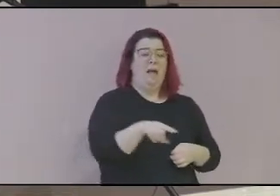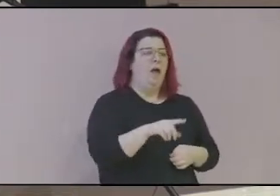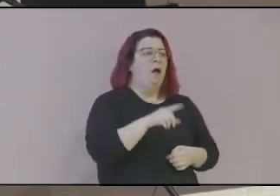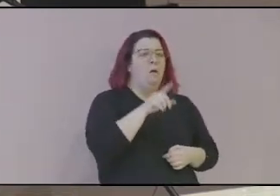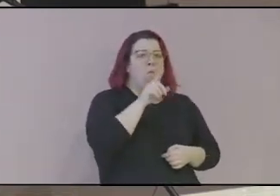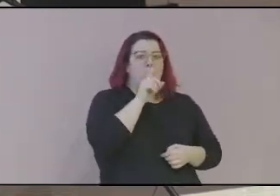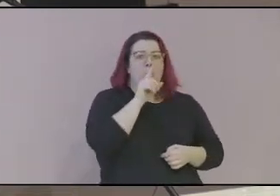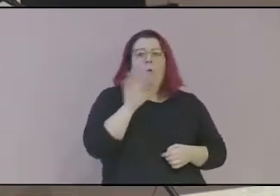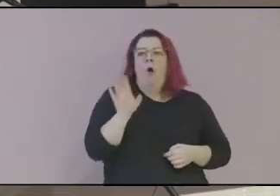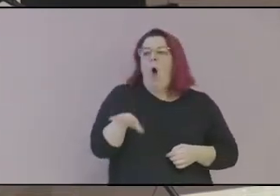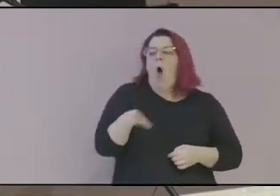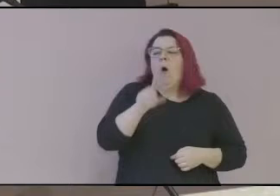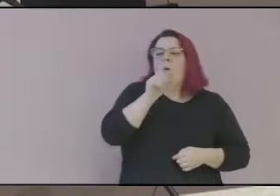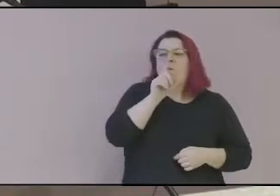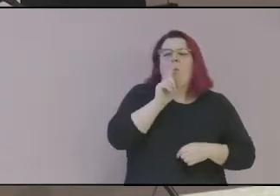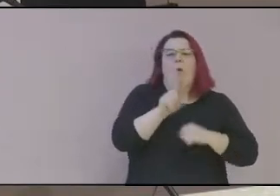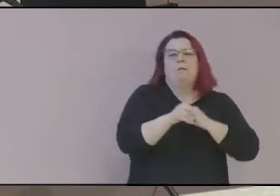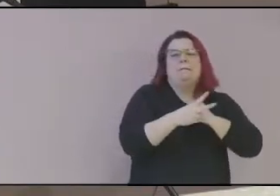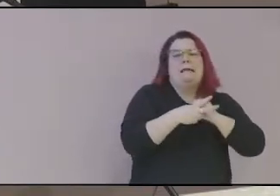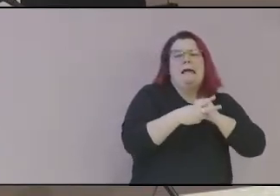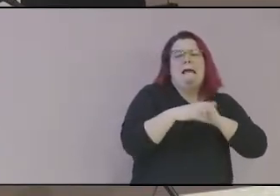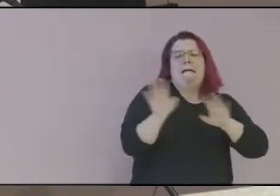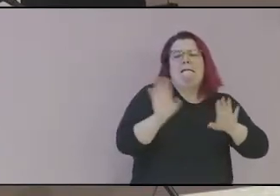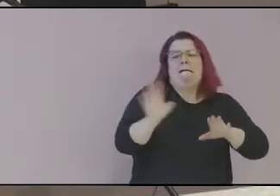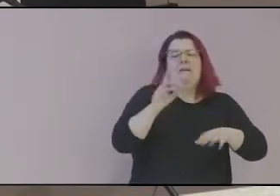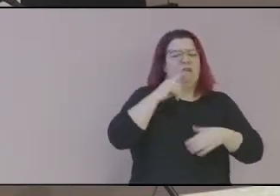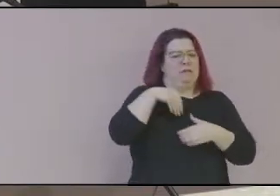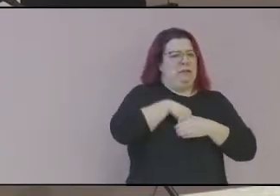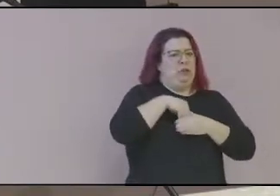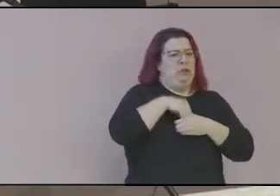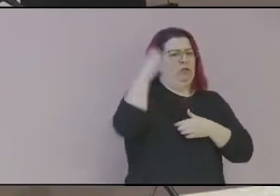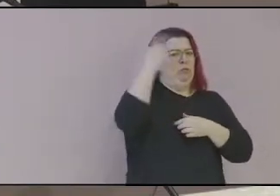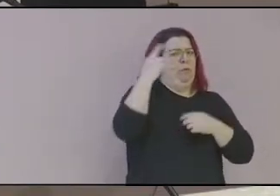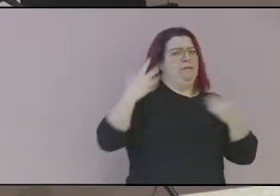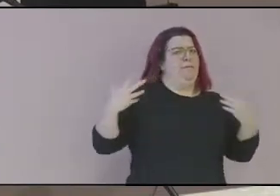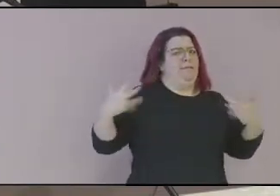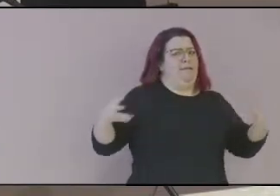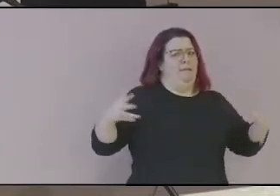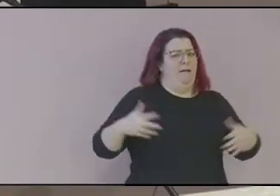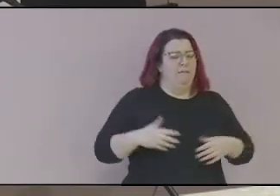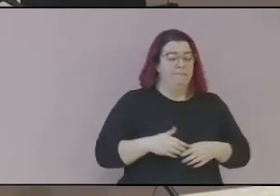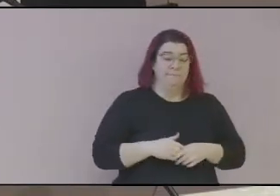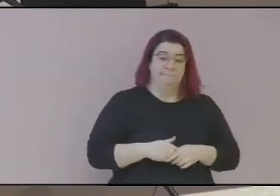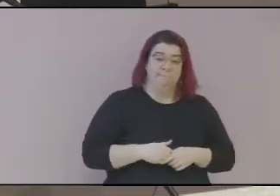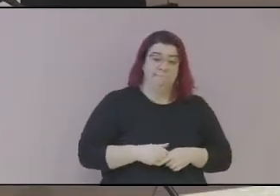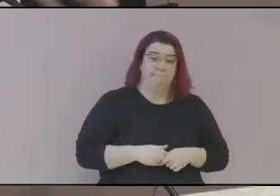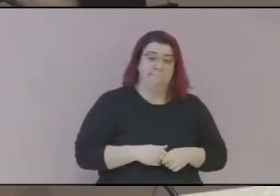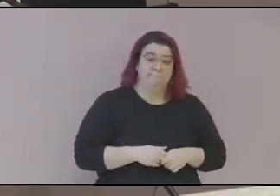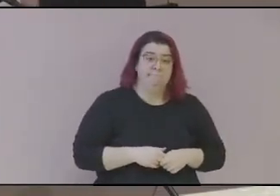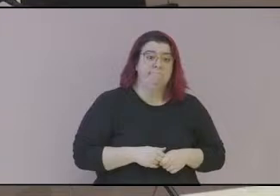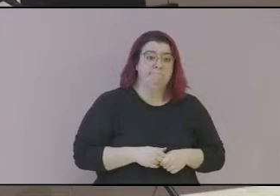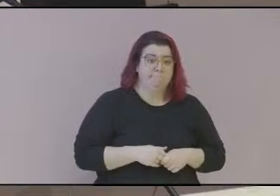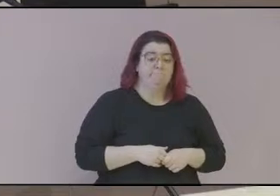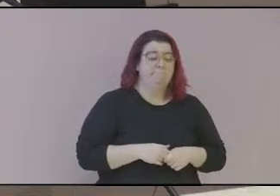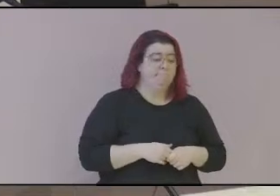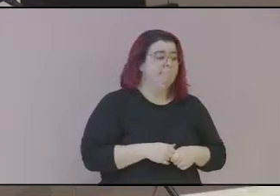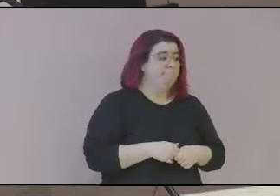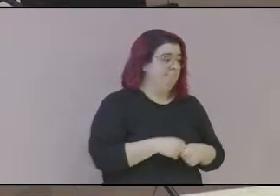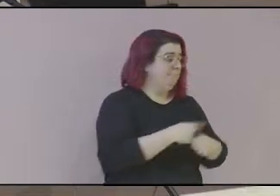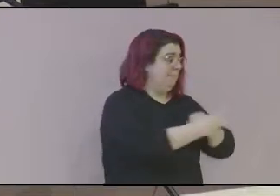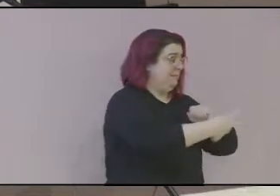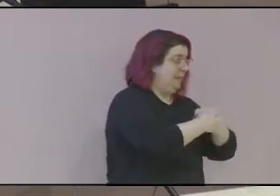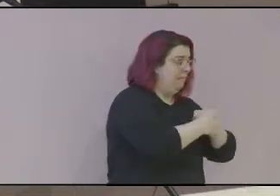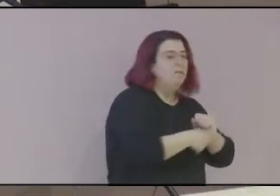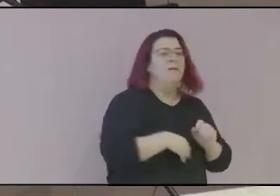would not be saved and that they were for, quote, internal purposes only. And then the separate records of public commentary,